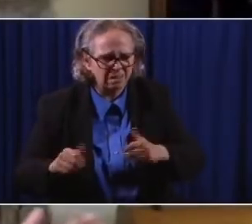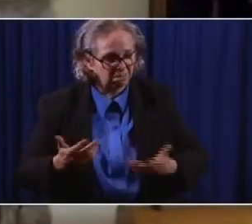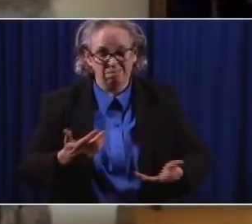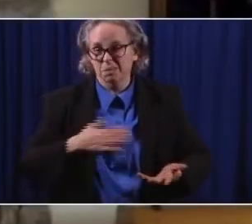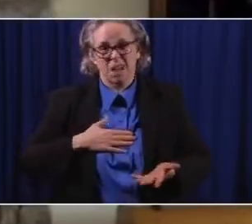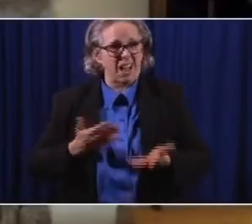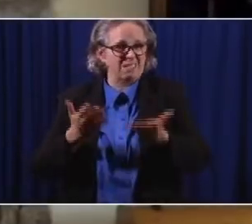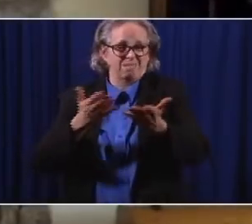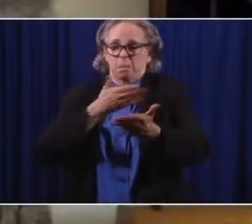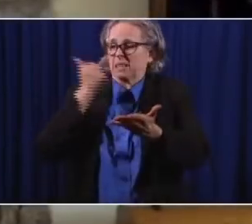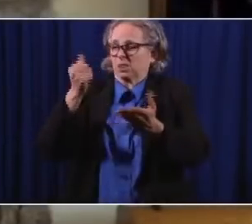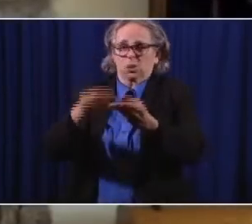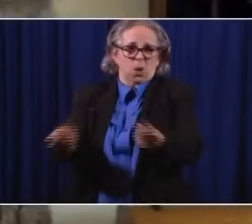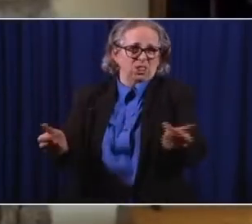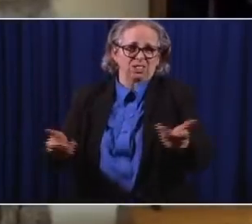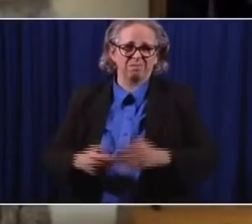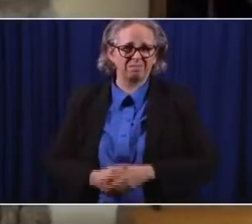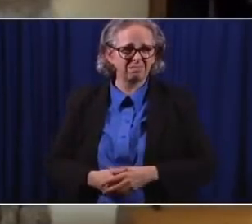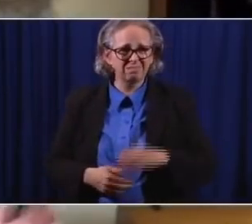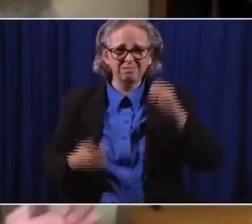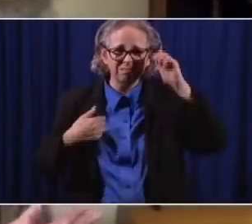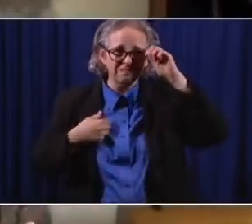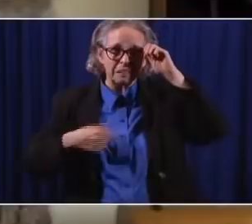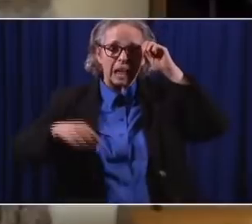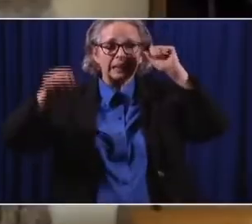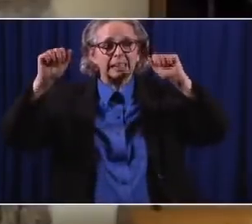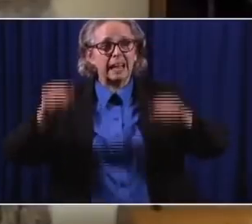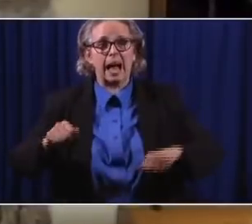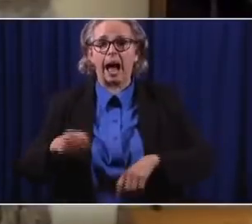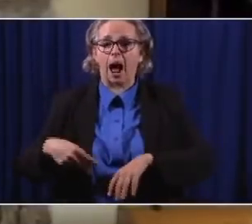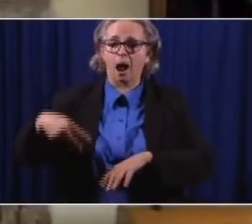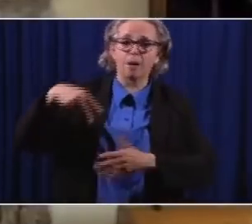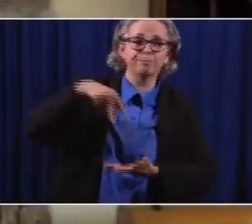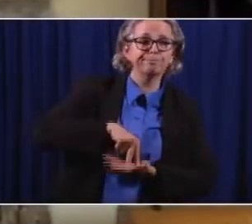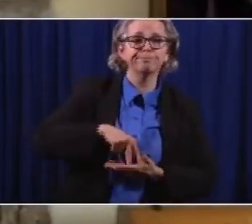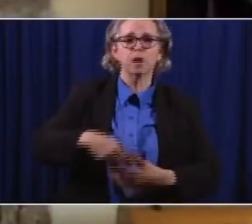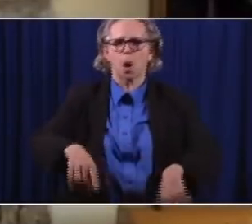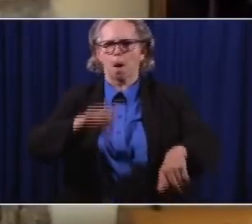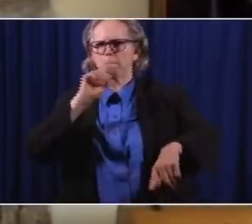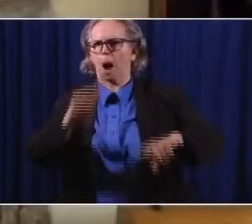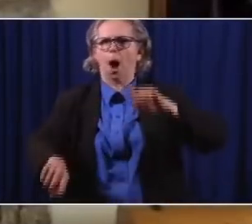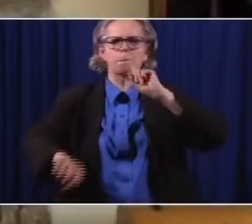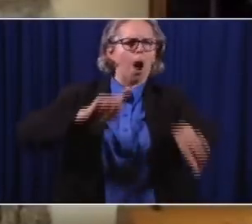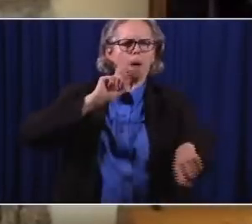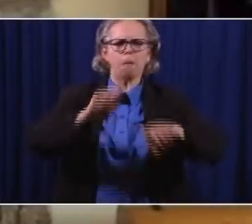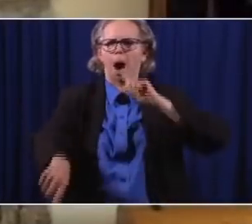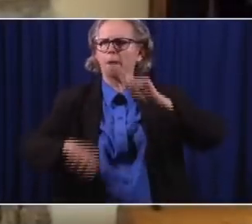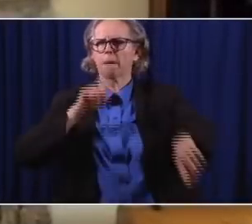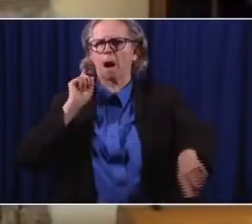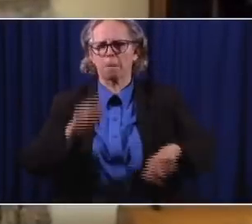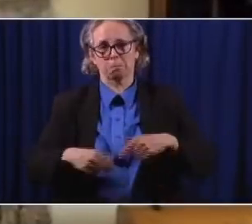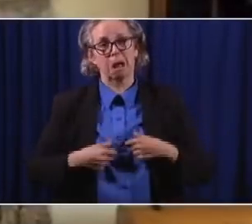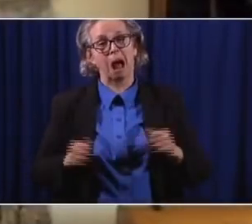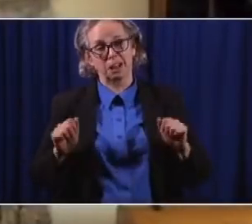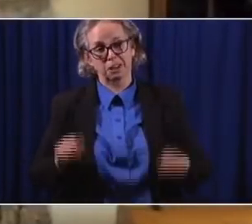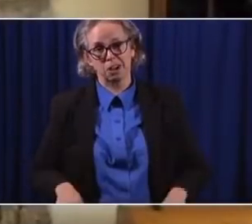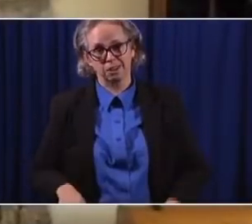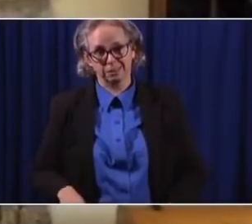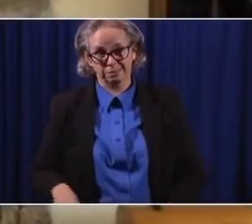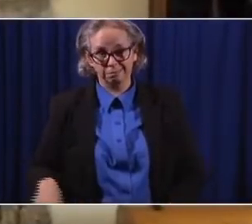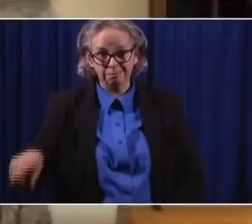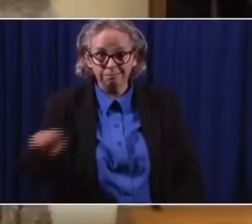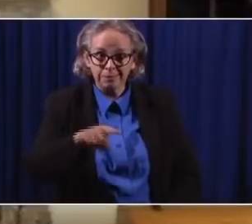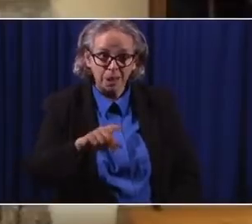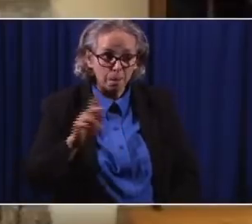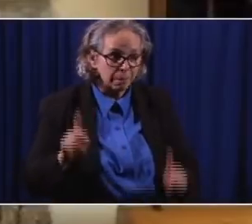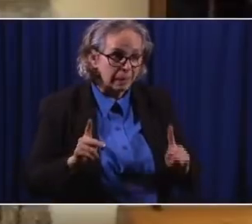order you issue, no matter what order you issue, it depends upon people's compliance with the order.